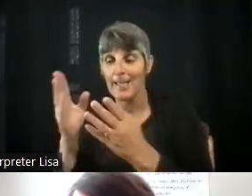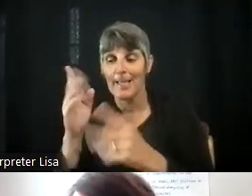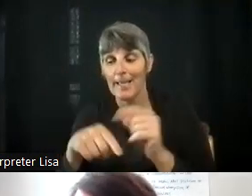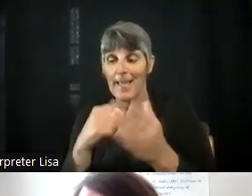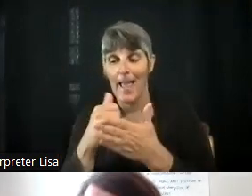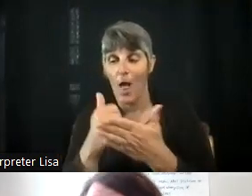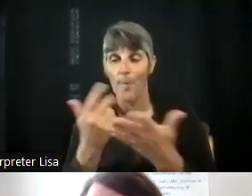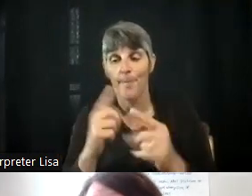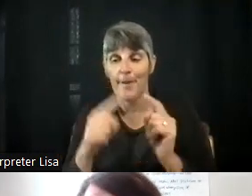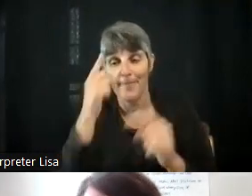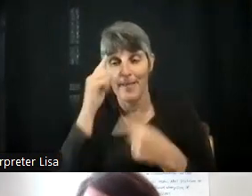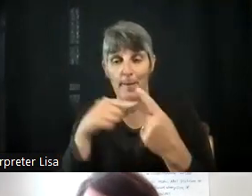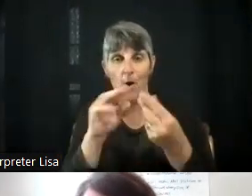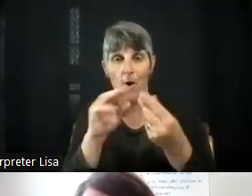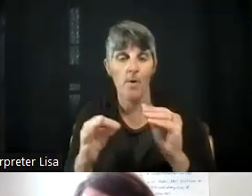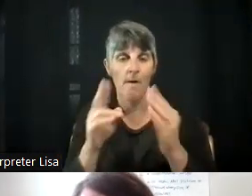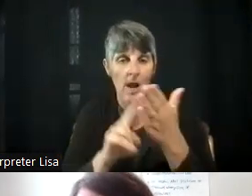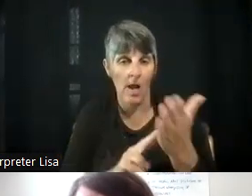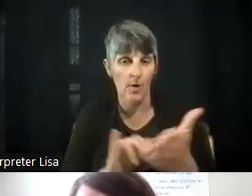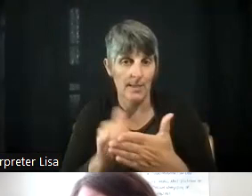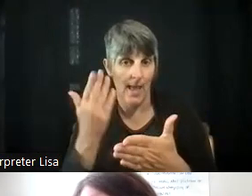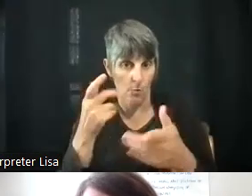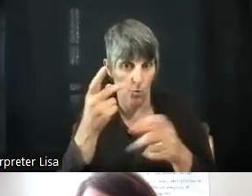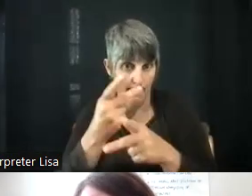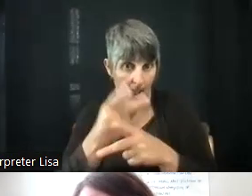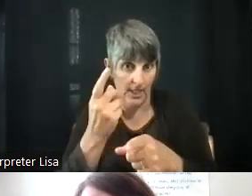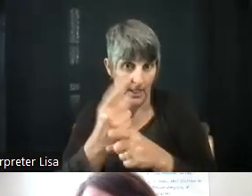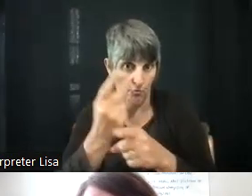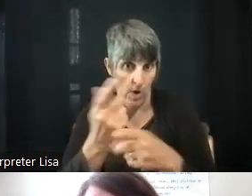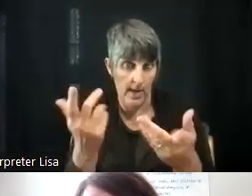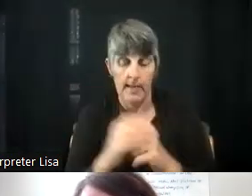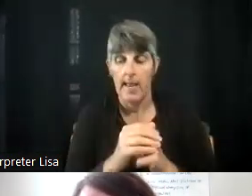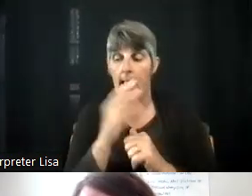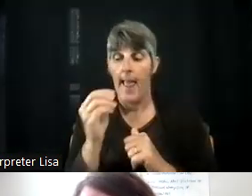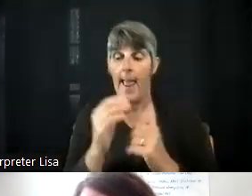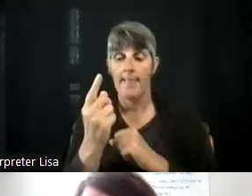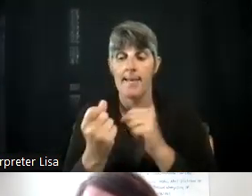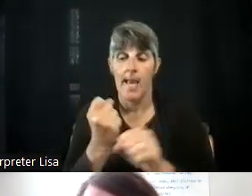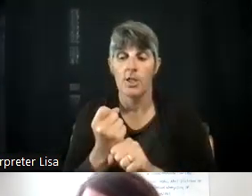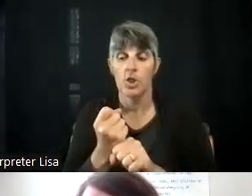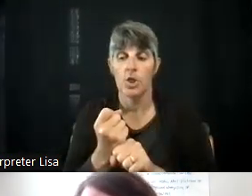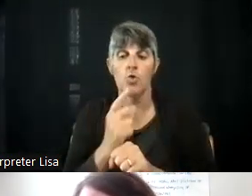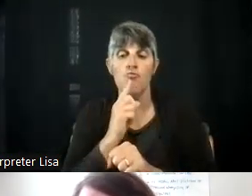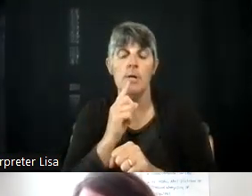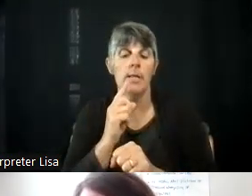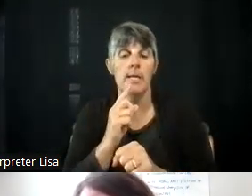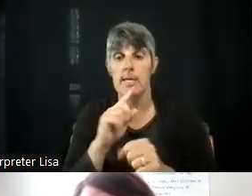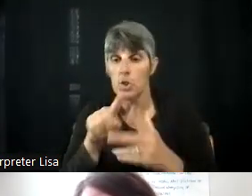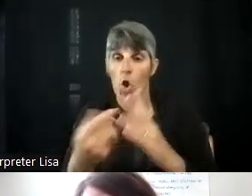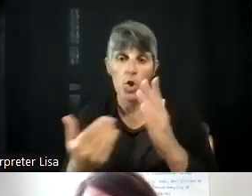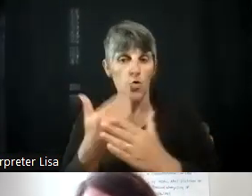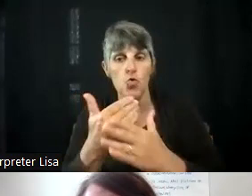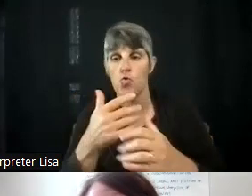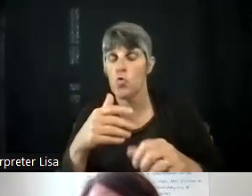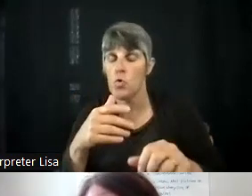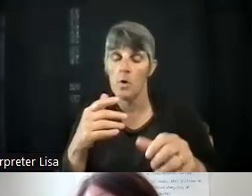but think about the number of contracts that we're managing, right? And the next year, we're really getting stuff off the ground, so we're juggling